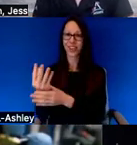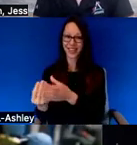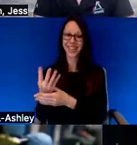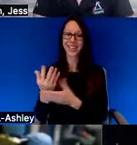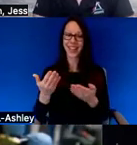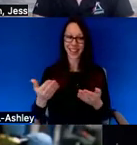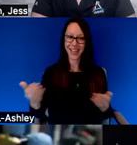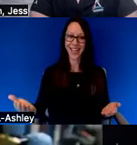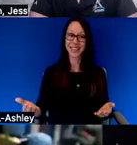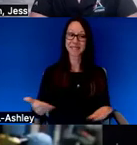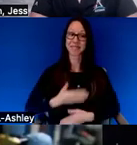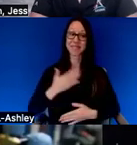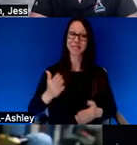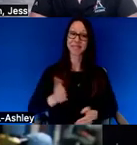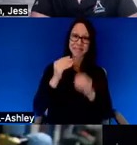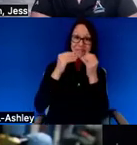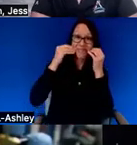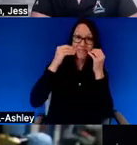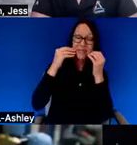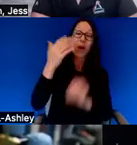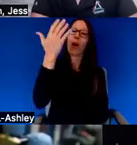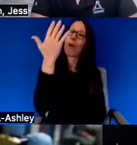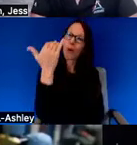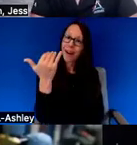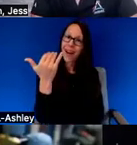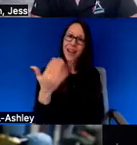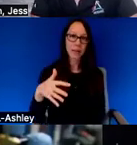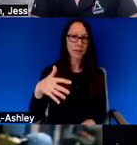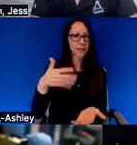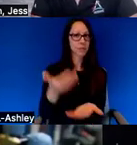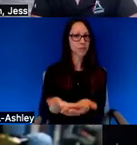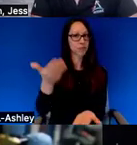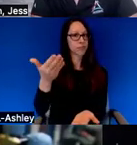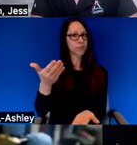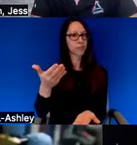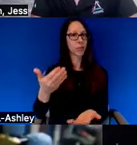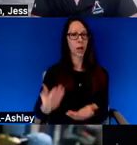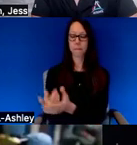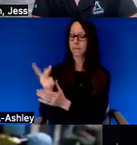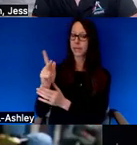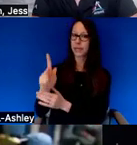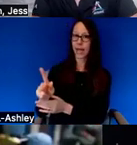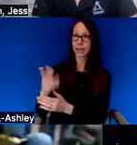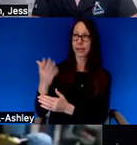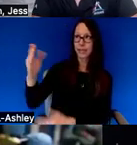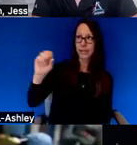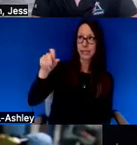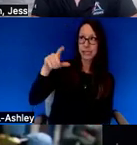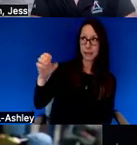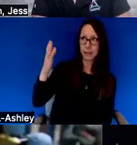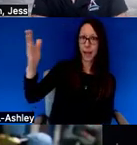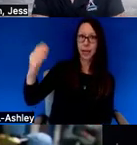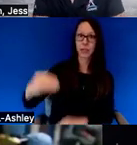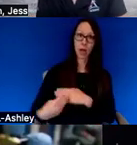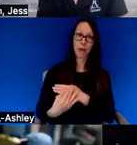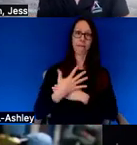that they're kind of happy. And that's because studies have shown that plants in space improve astronauts' happiness